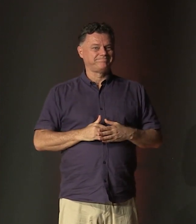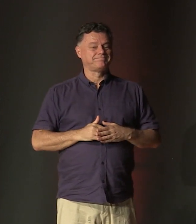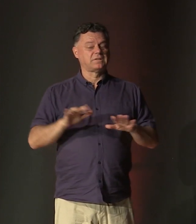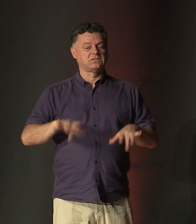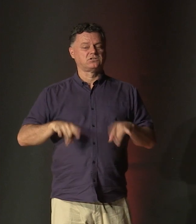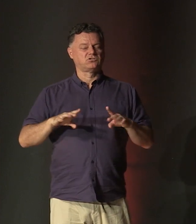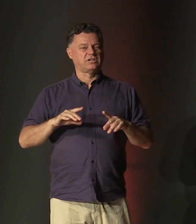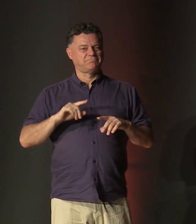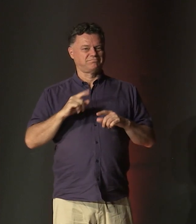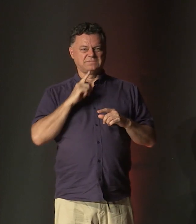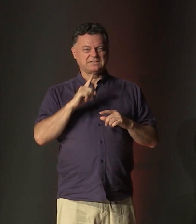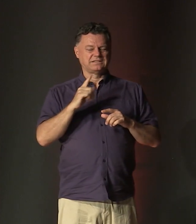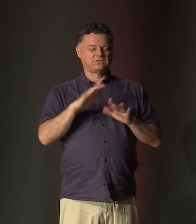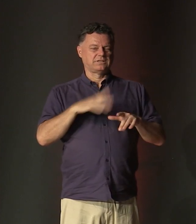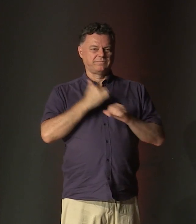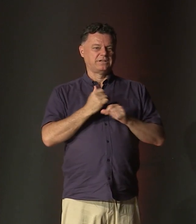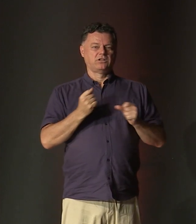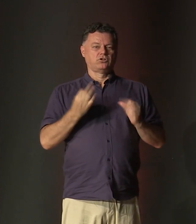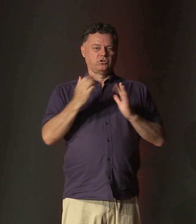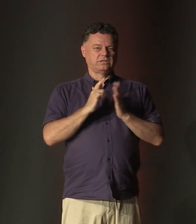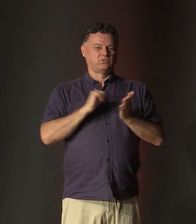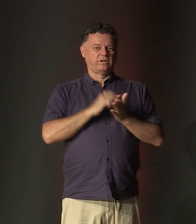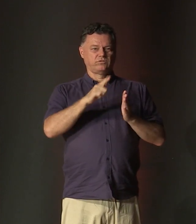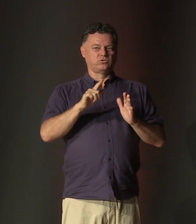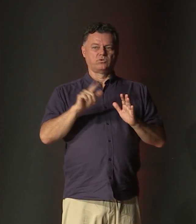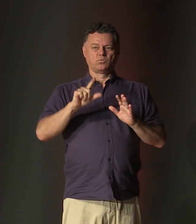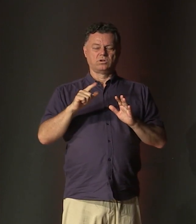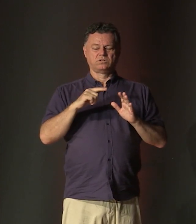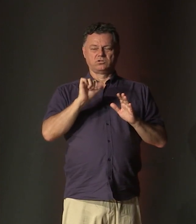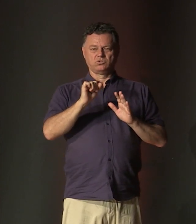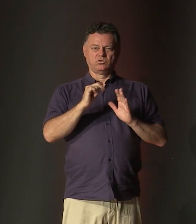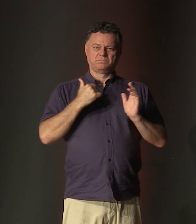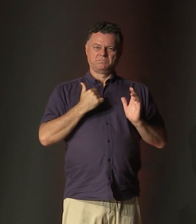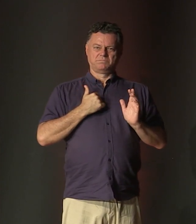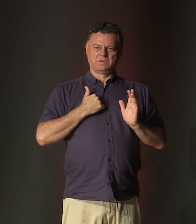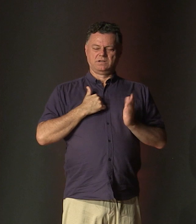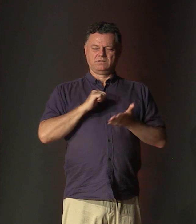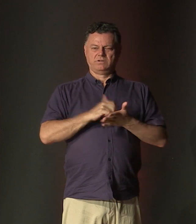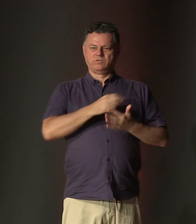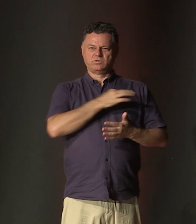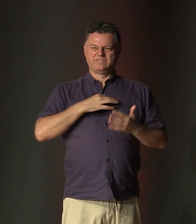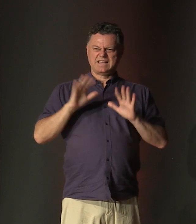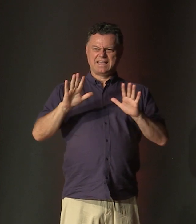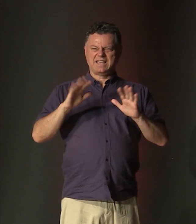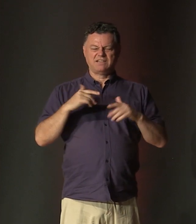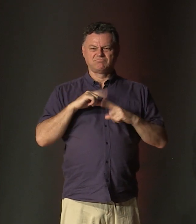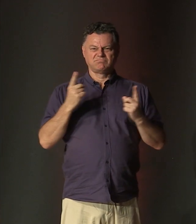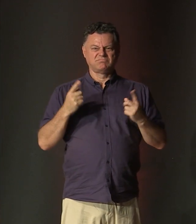Because you see, in Australia, unlike other countries, you don't have a specific legal right to privacy.